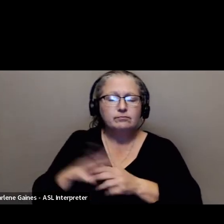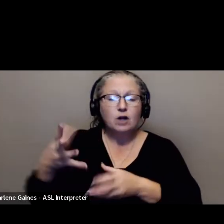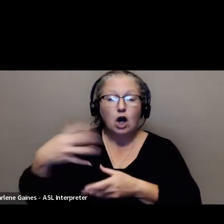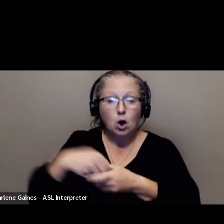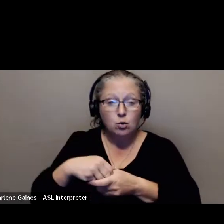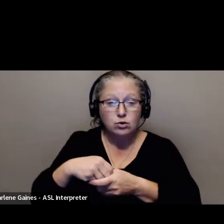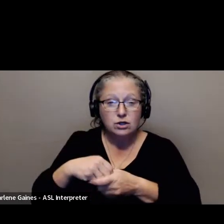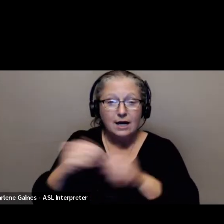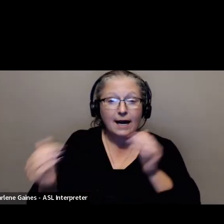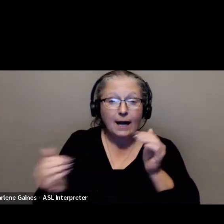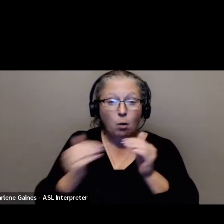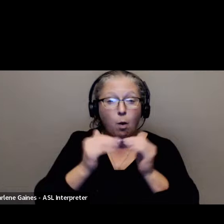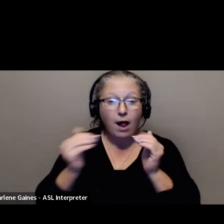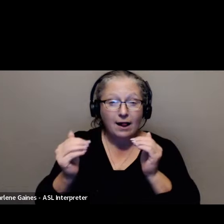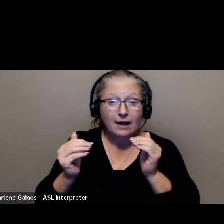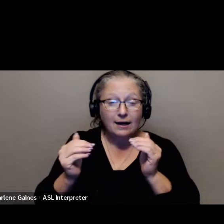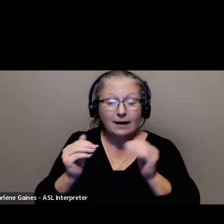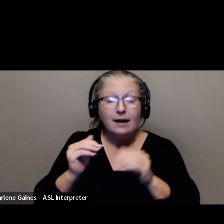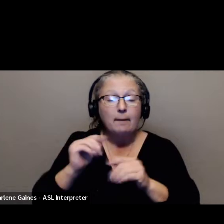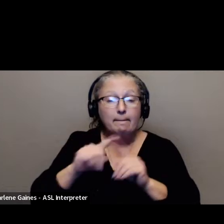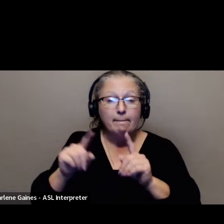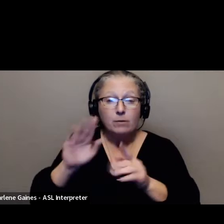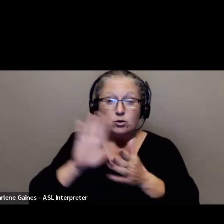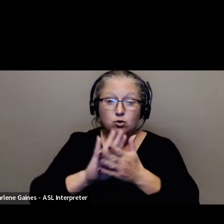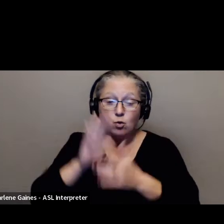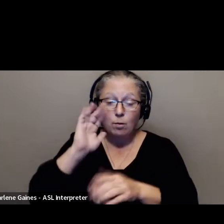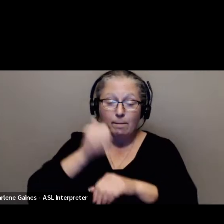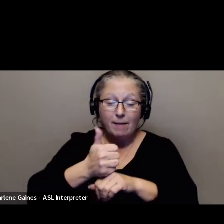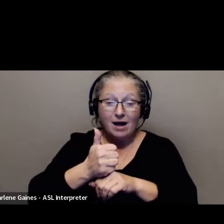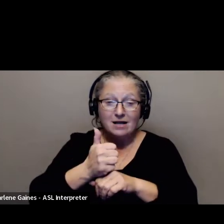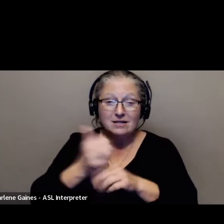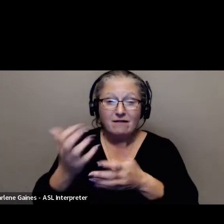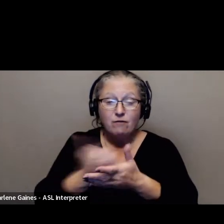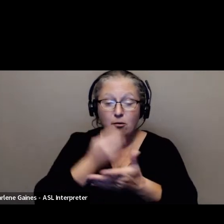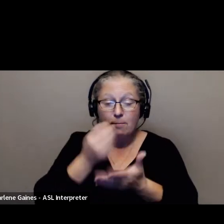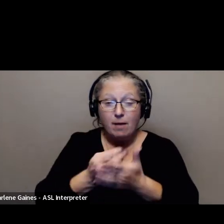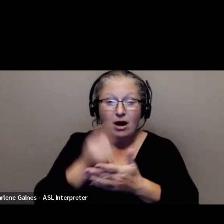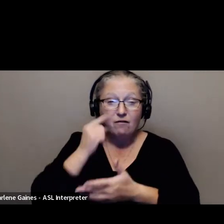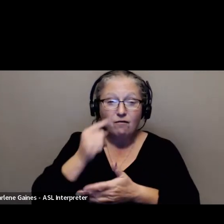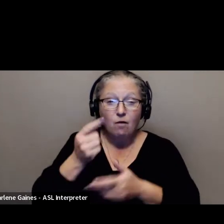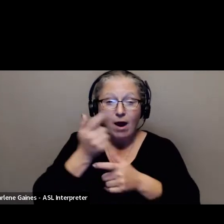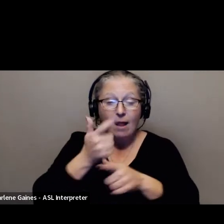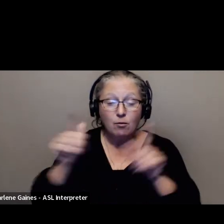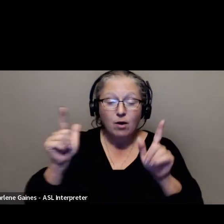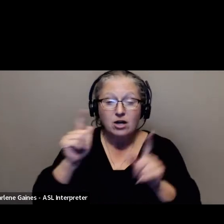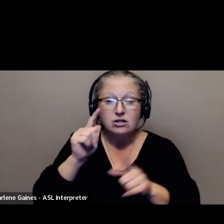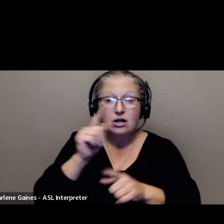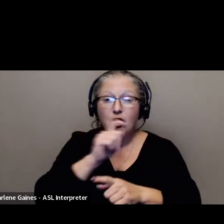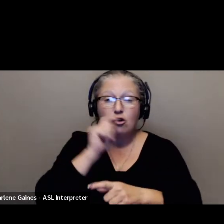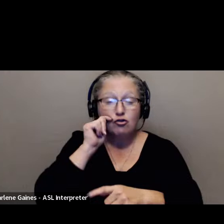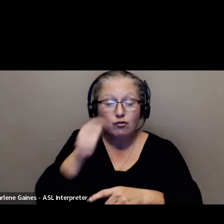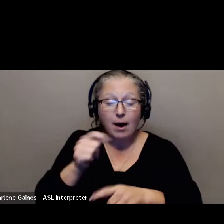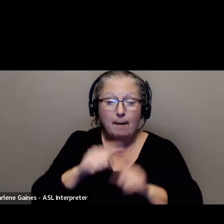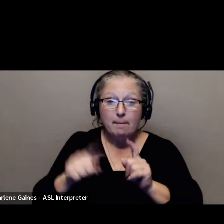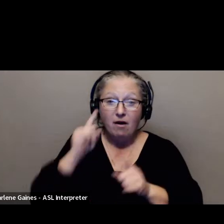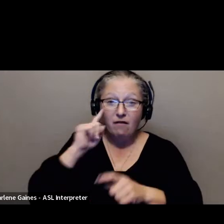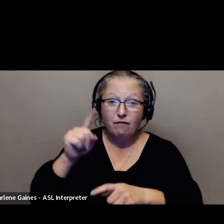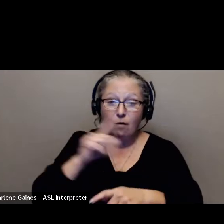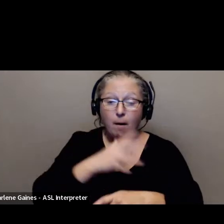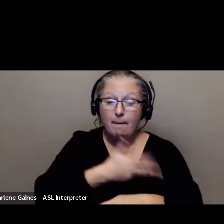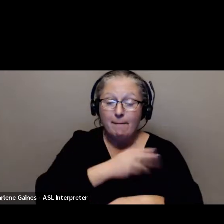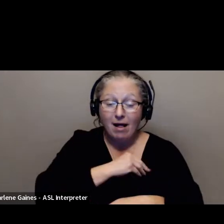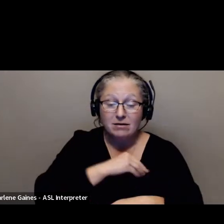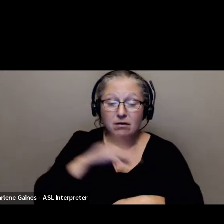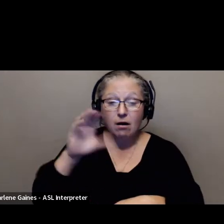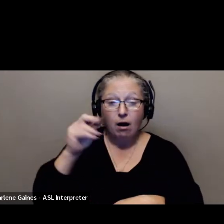Inclusion and equality, yet there were school-based fundraisers for the liberation of Ukraine, crickets for Palestine, for Congo, for Tigray,